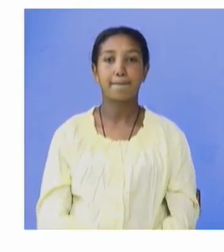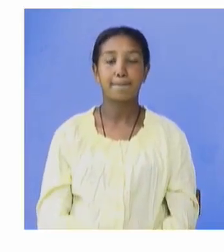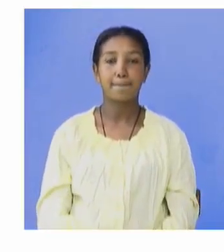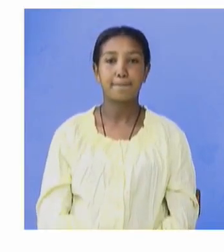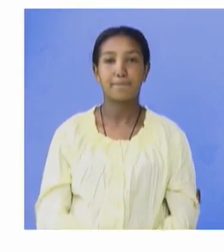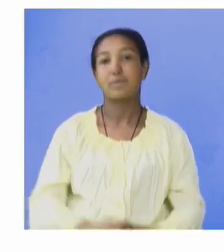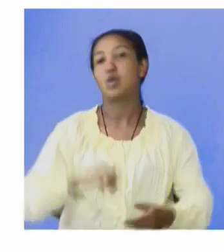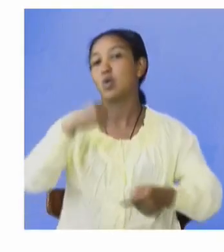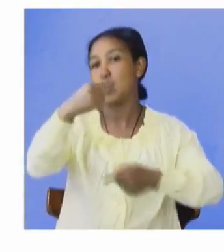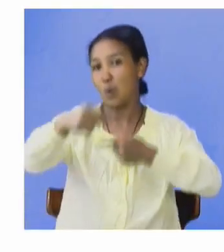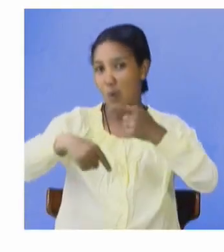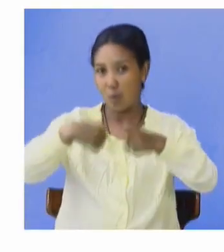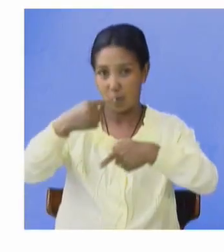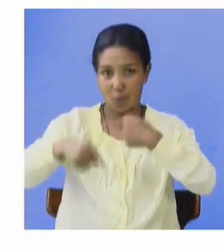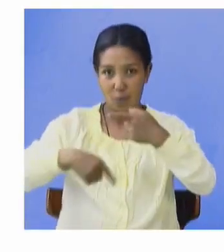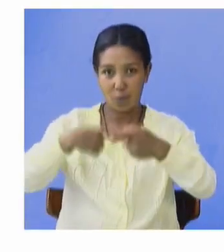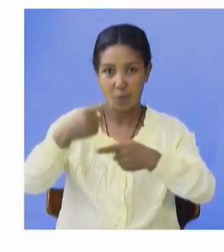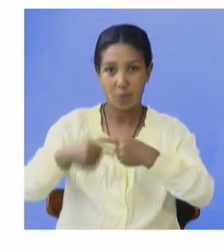go.